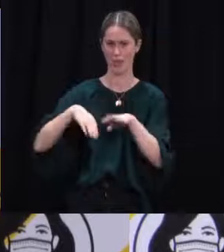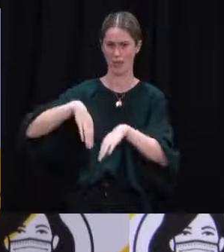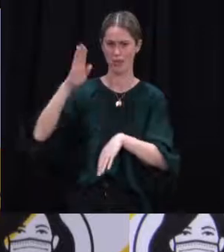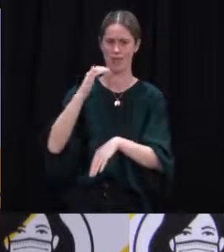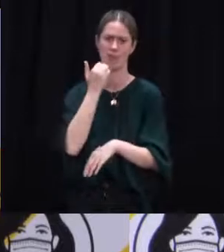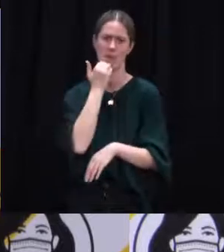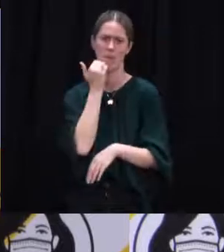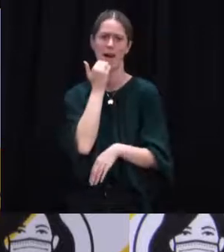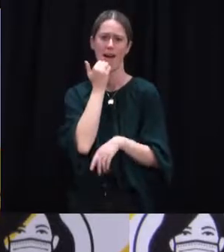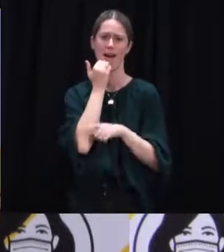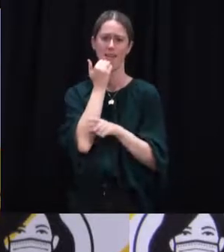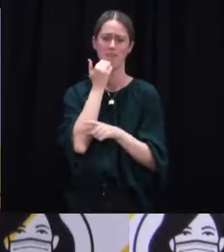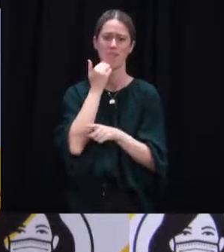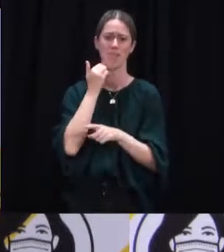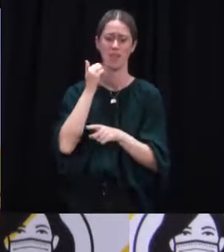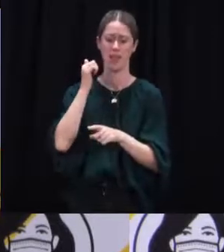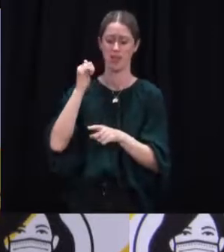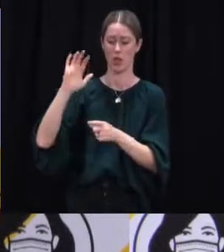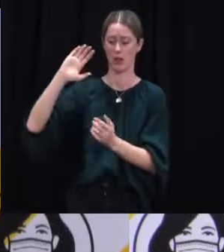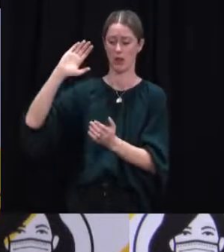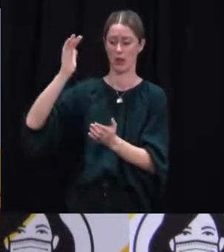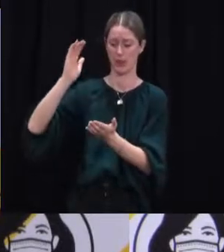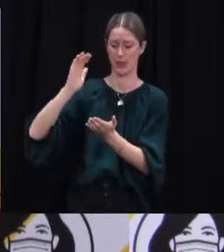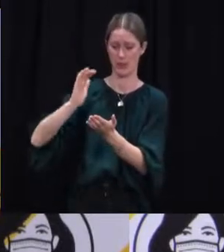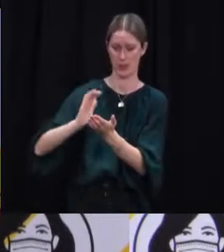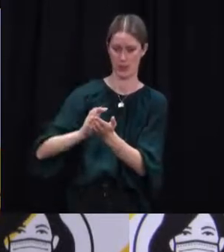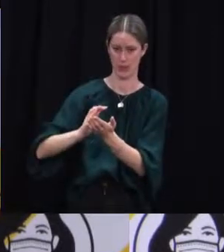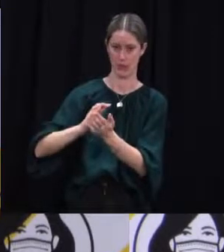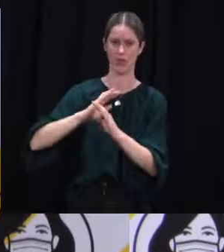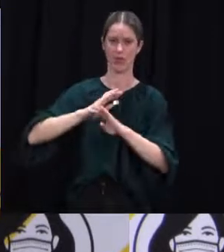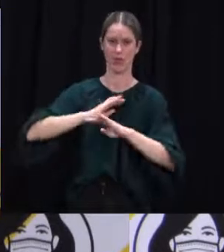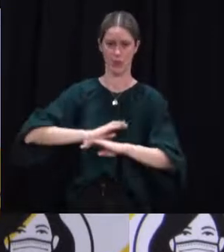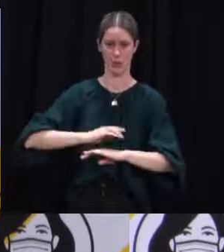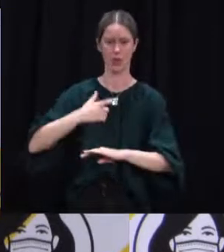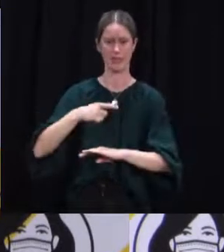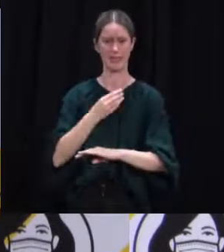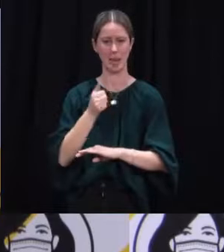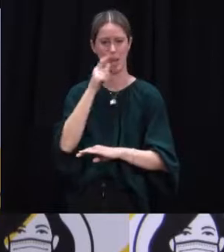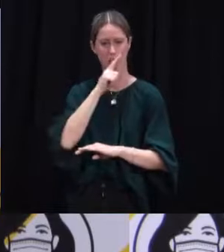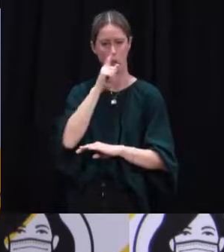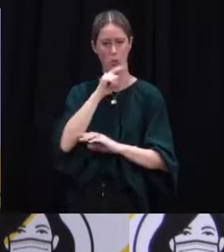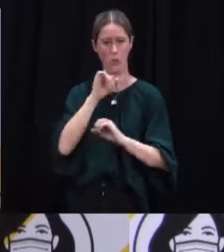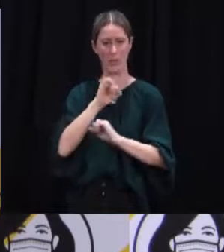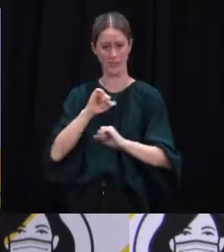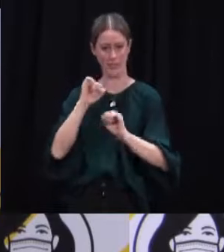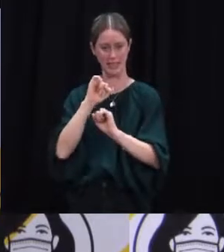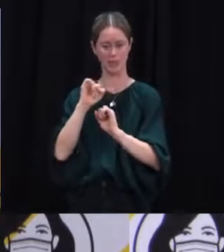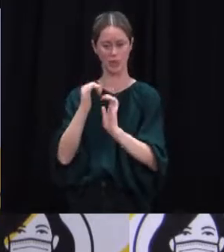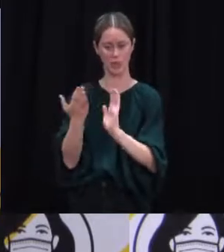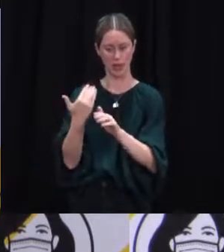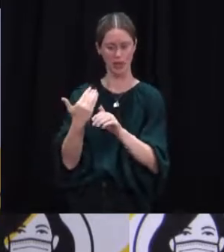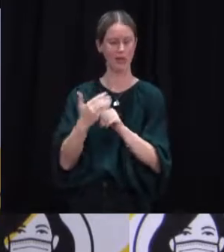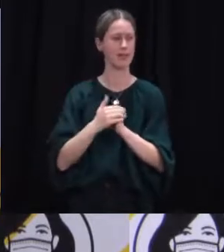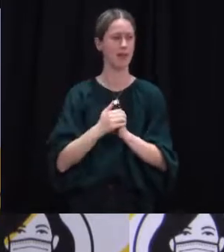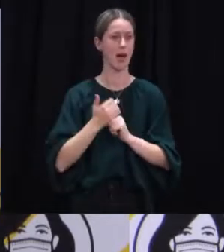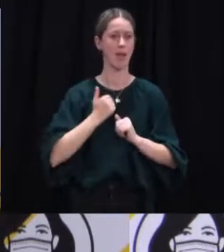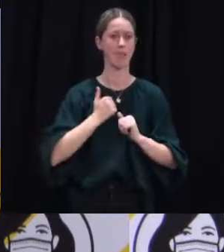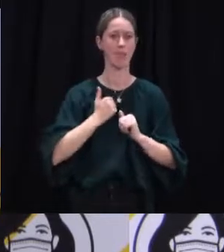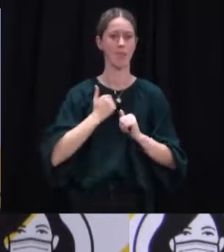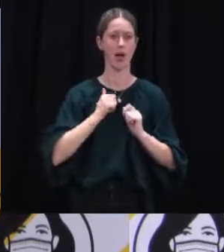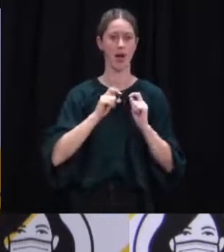49,745 tests processed yesterday in our labs across the country, way and far our largest number ever. So that has cleared what was a bit